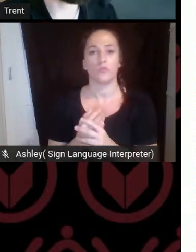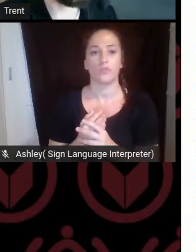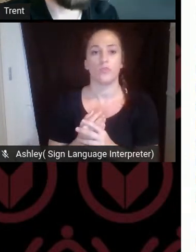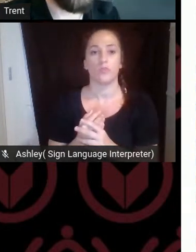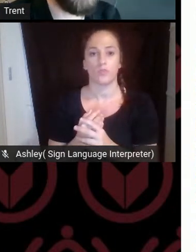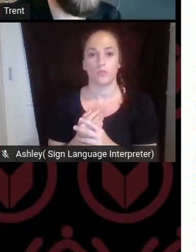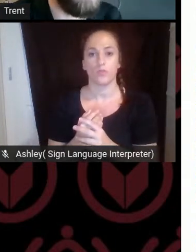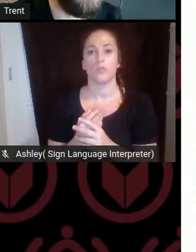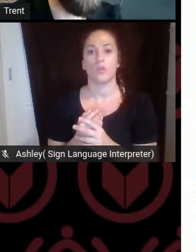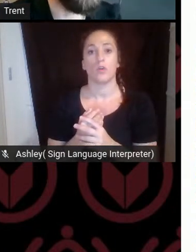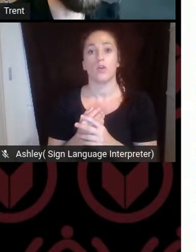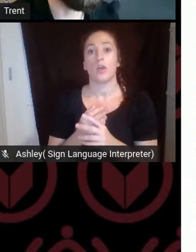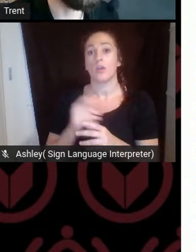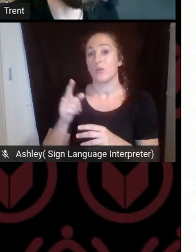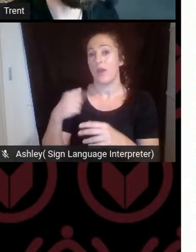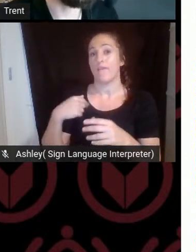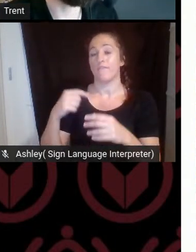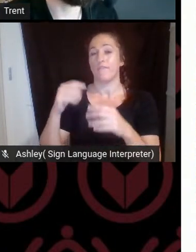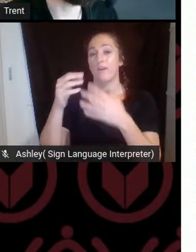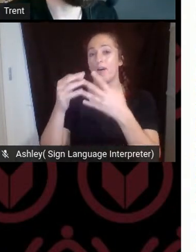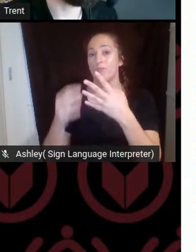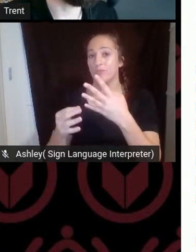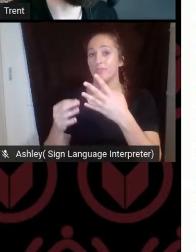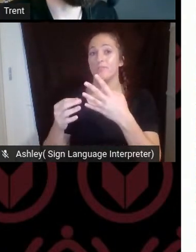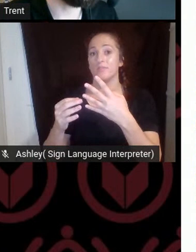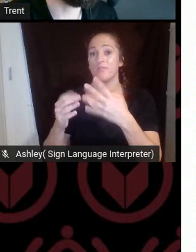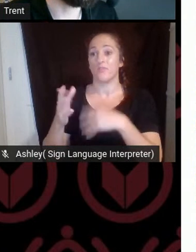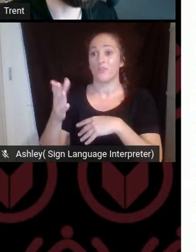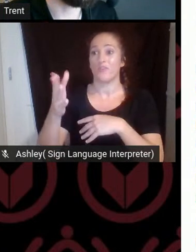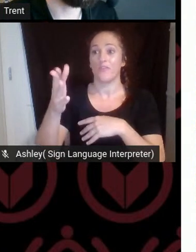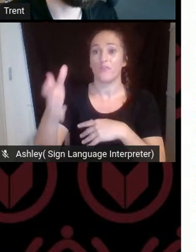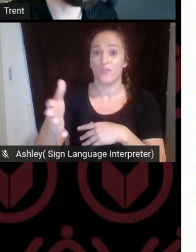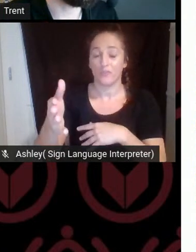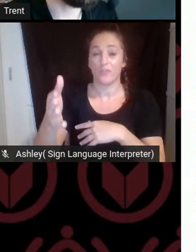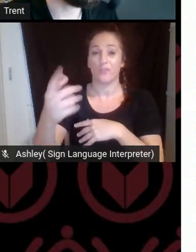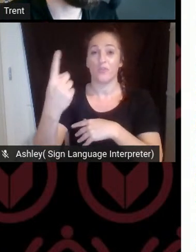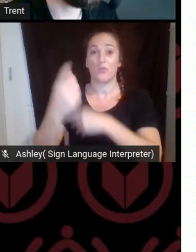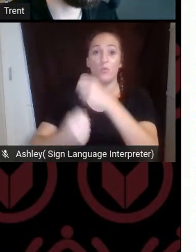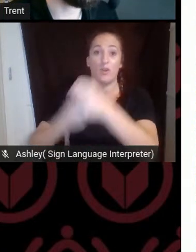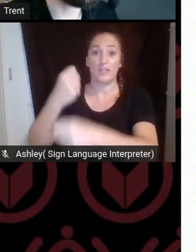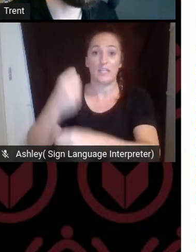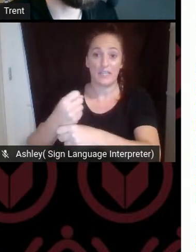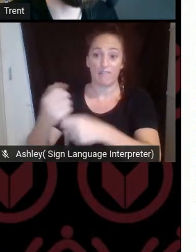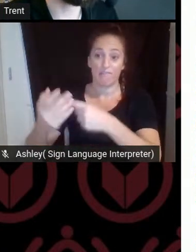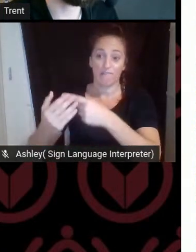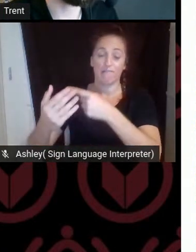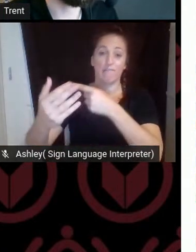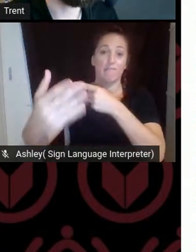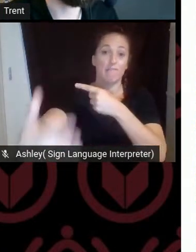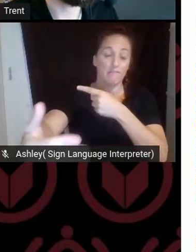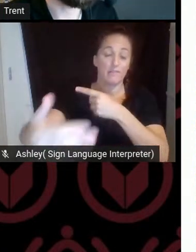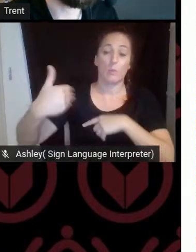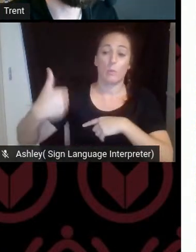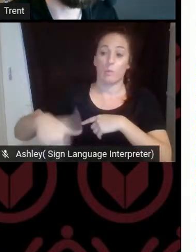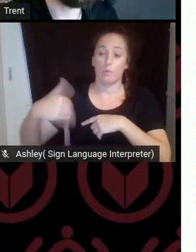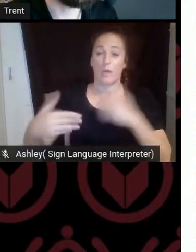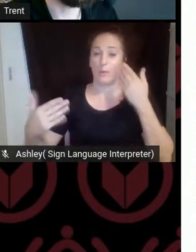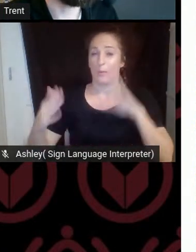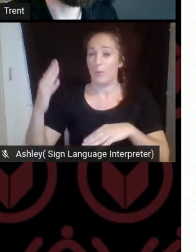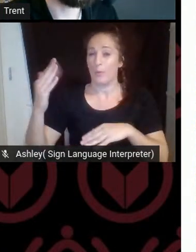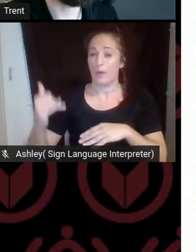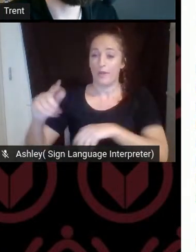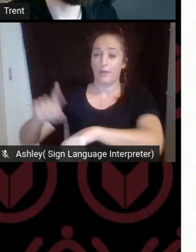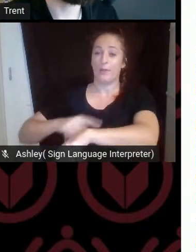it's there as an option if you wanted to. It'll show you the whole year, but it doesn't really show you any information about what you got